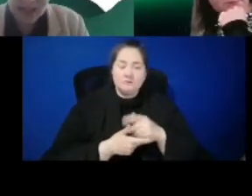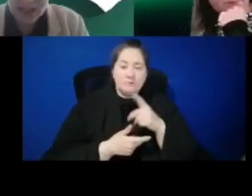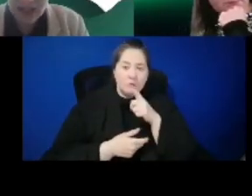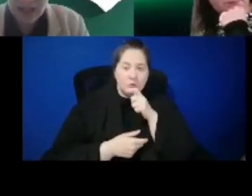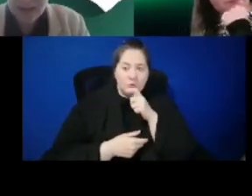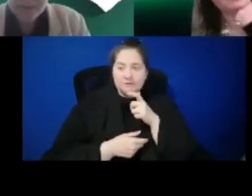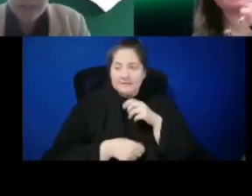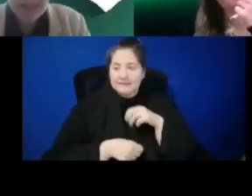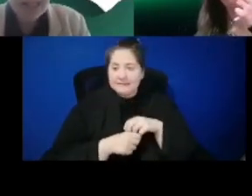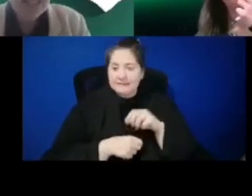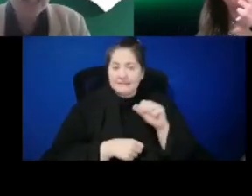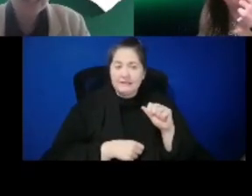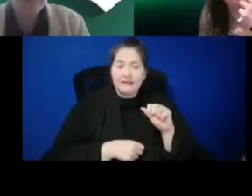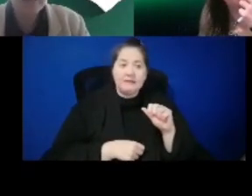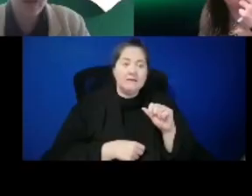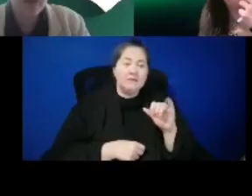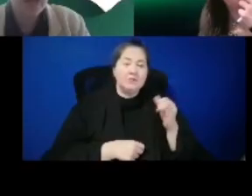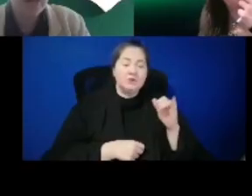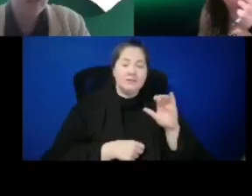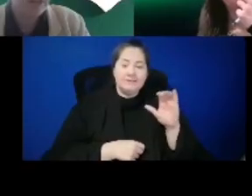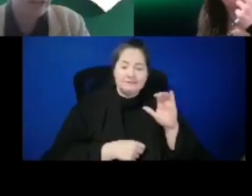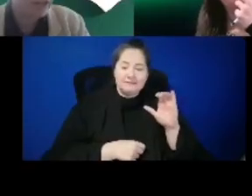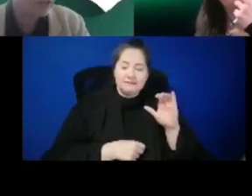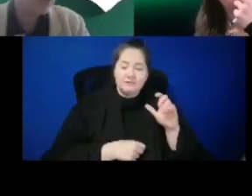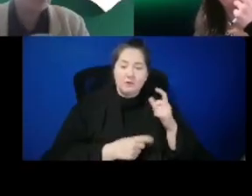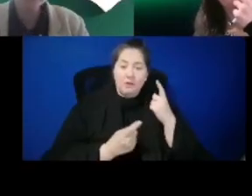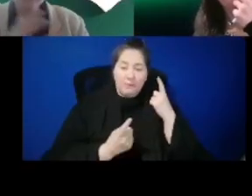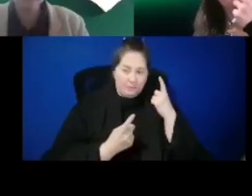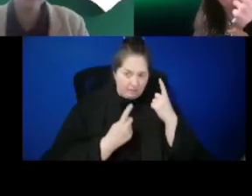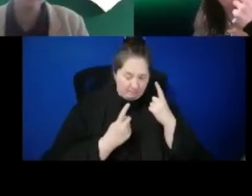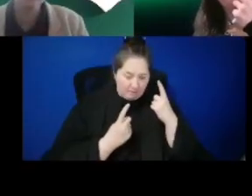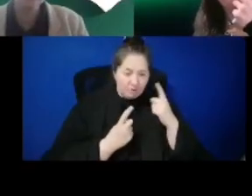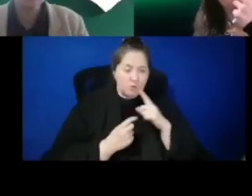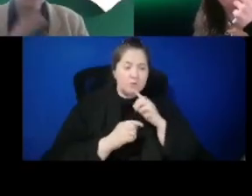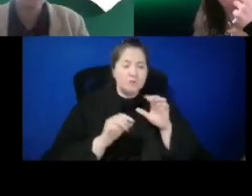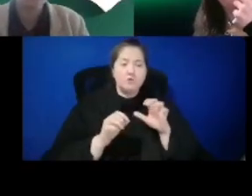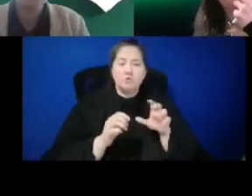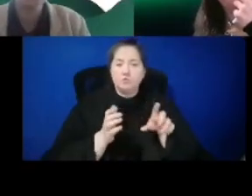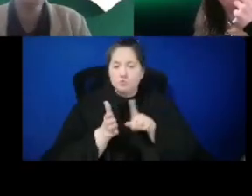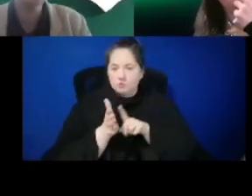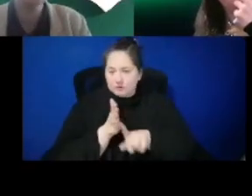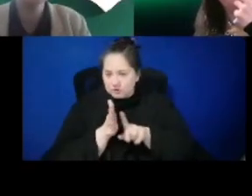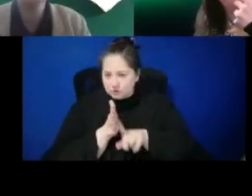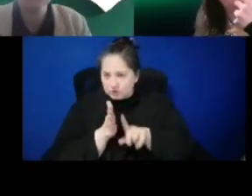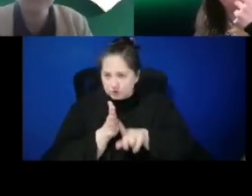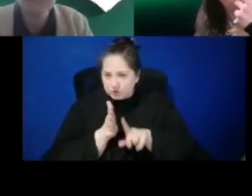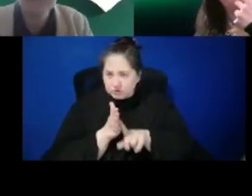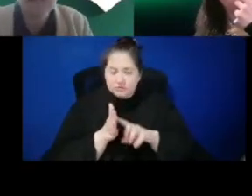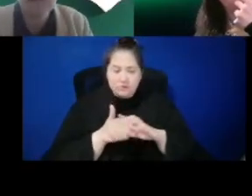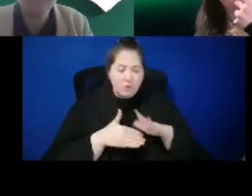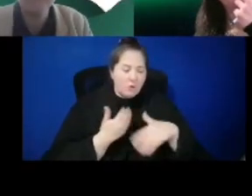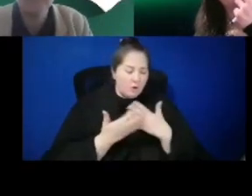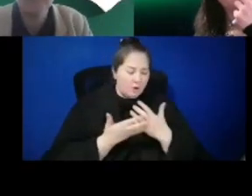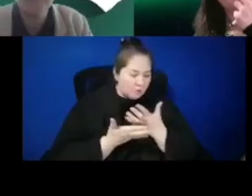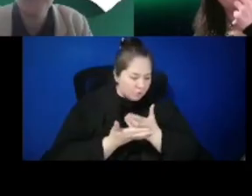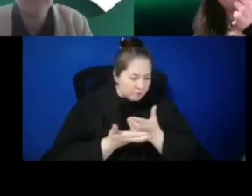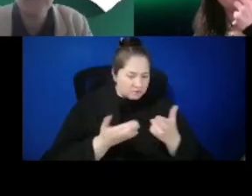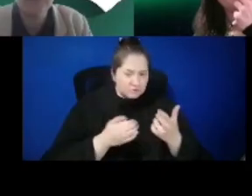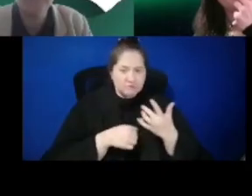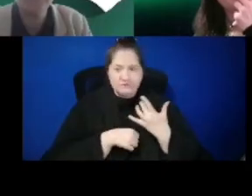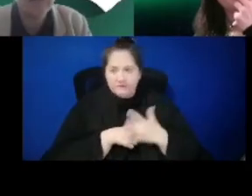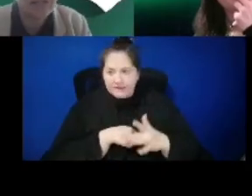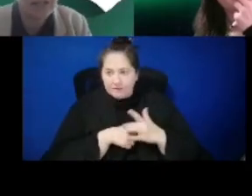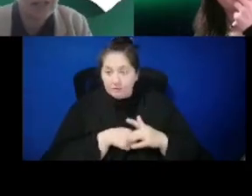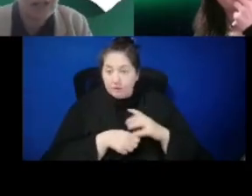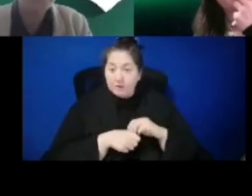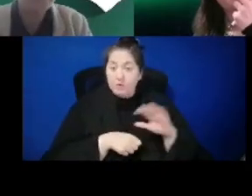in an AJC, is to think about and really do a little bit of research about all of the resources that are available